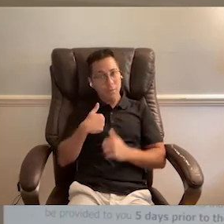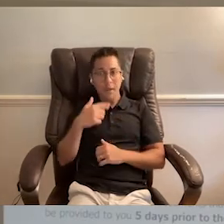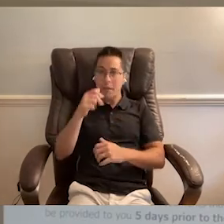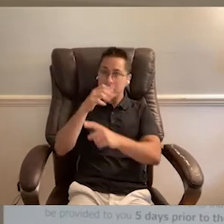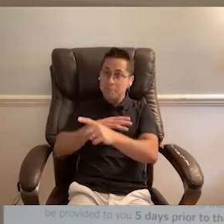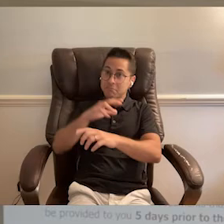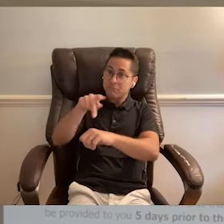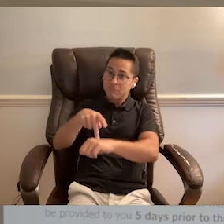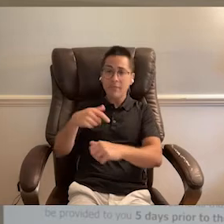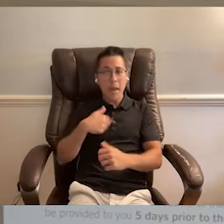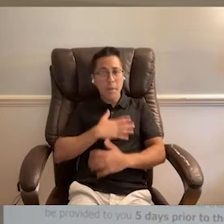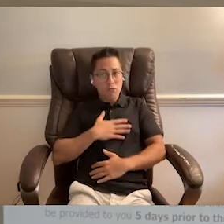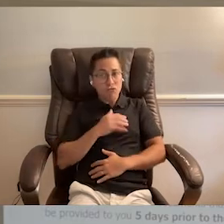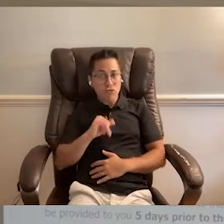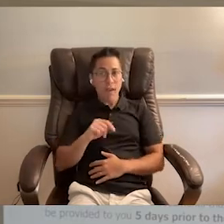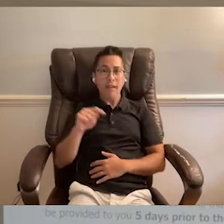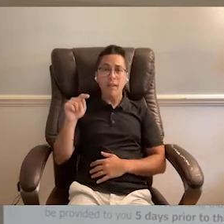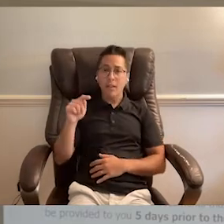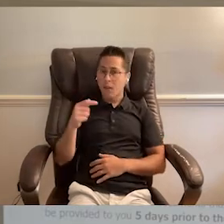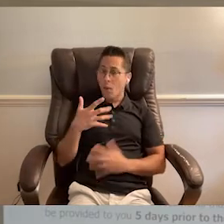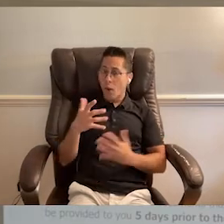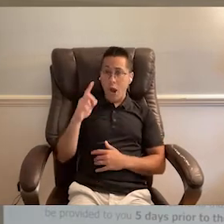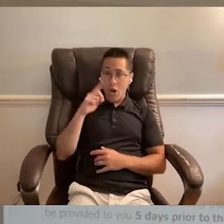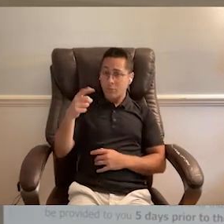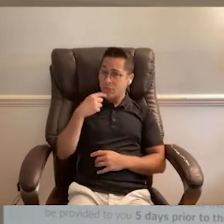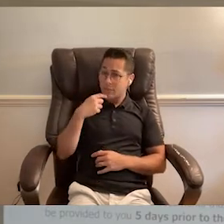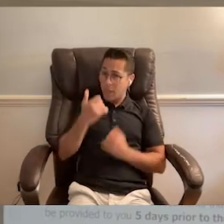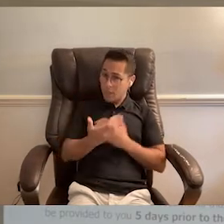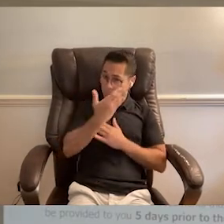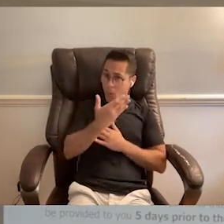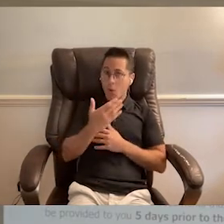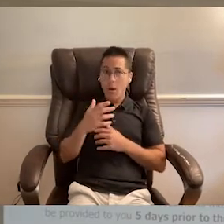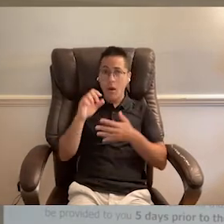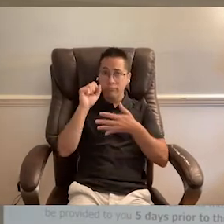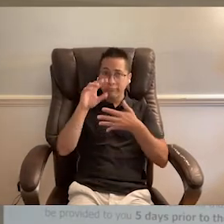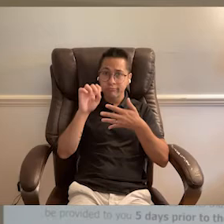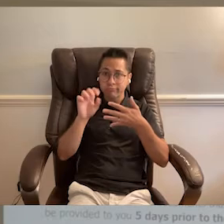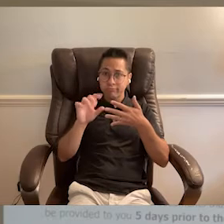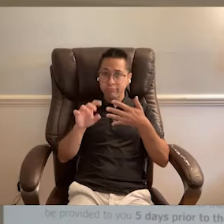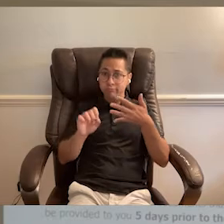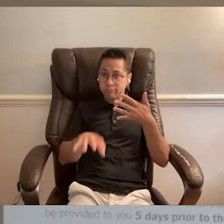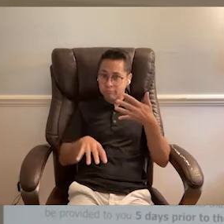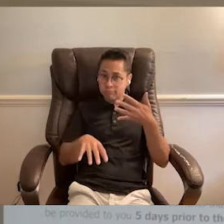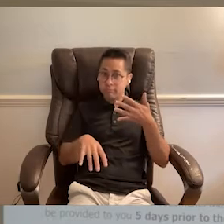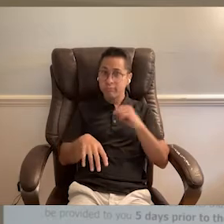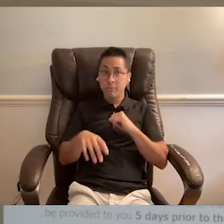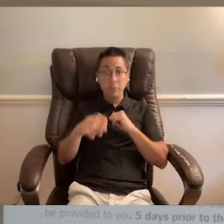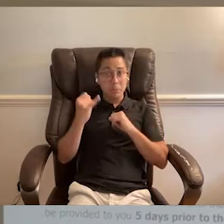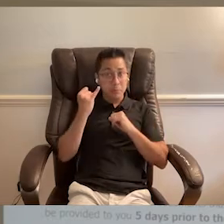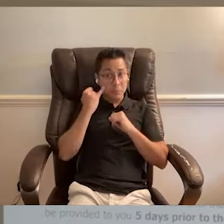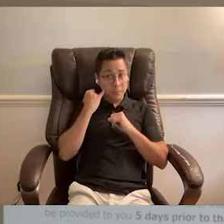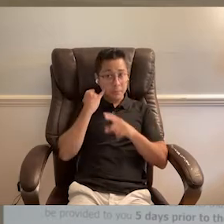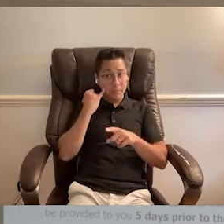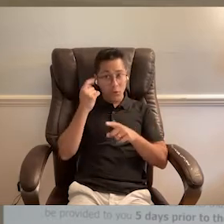it. What I heard you say this morning is blah, blah, blah, blah. If you disagree with